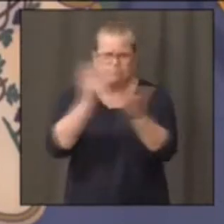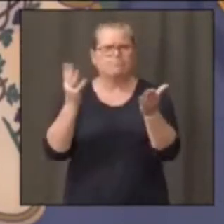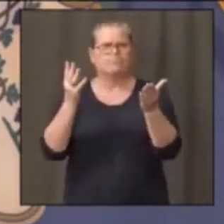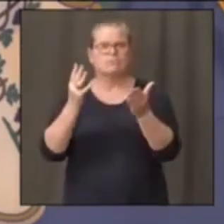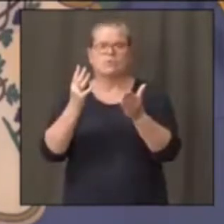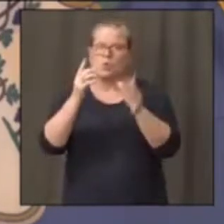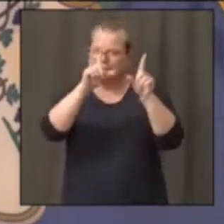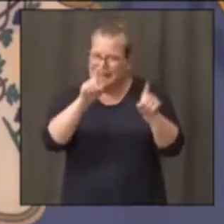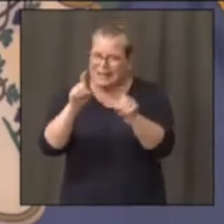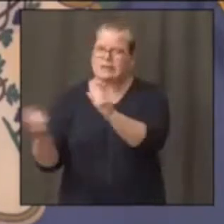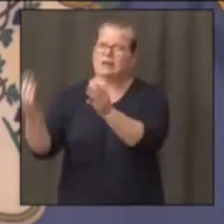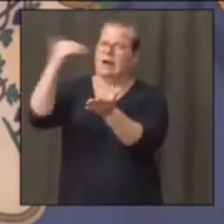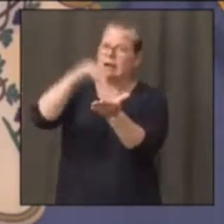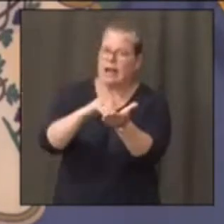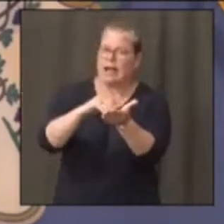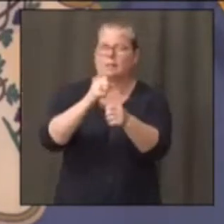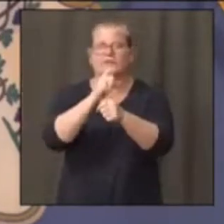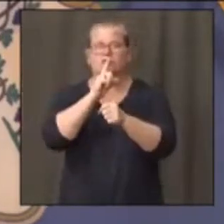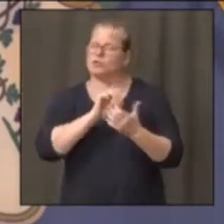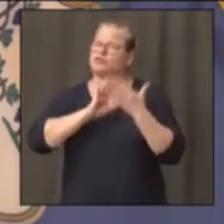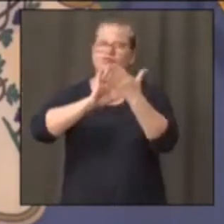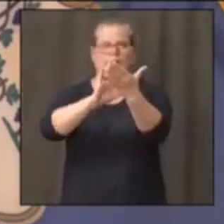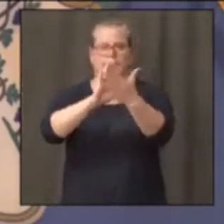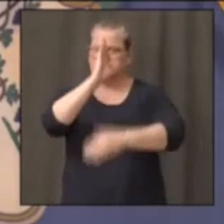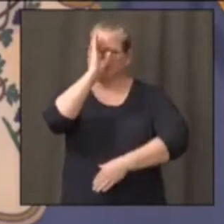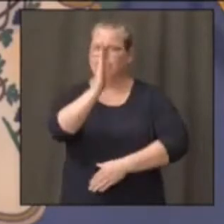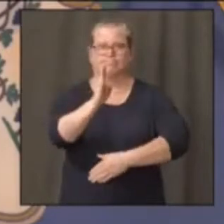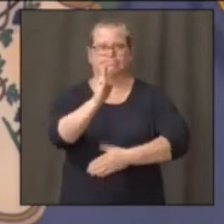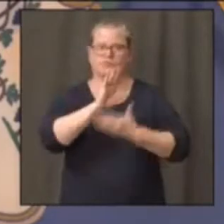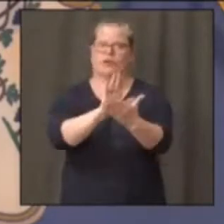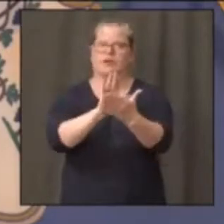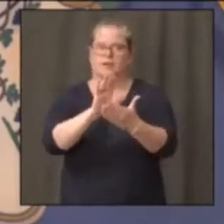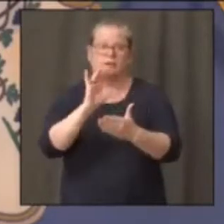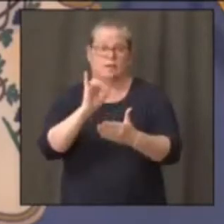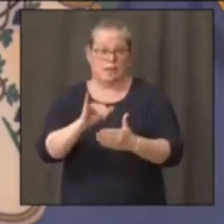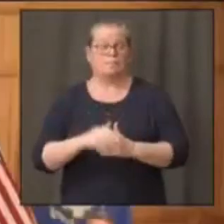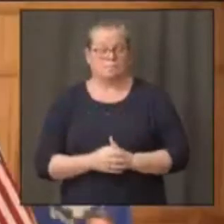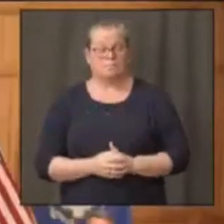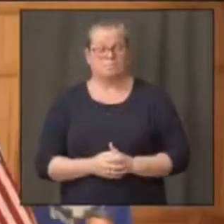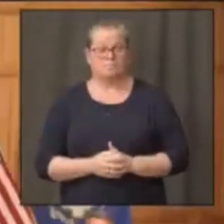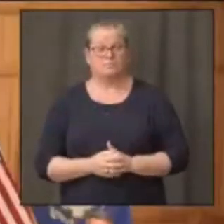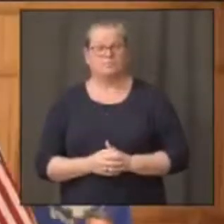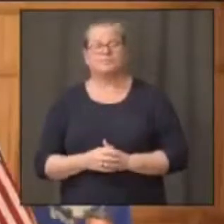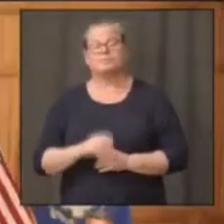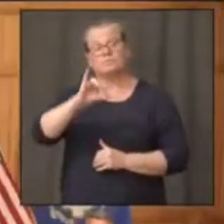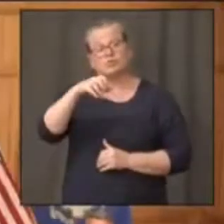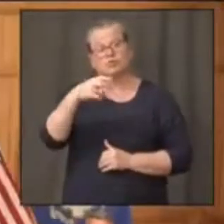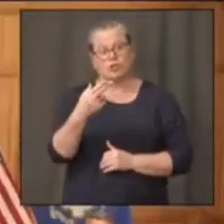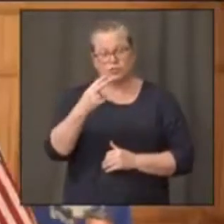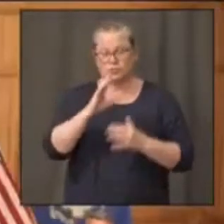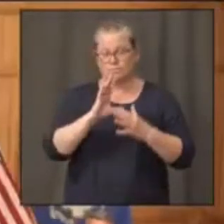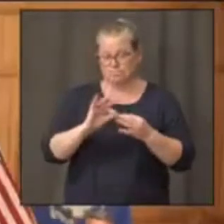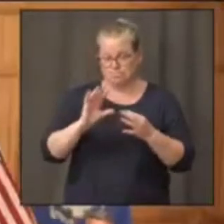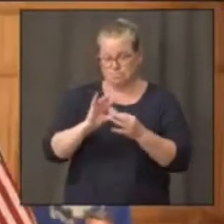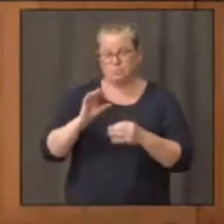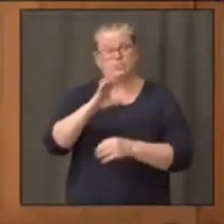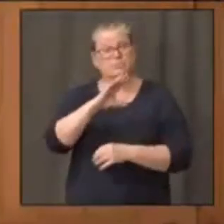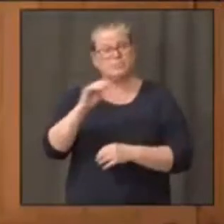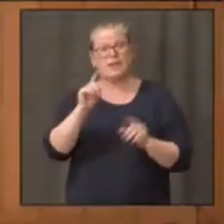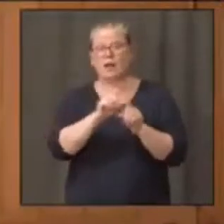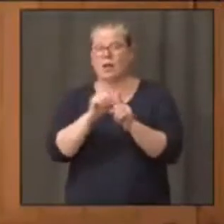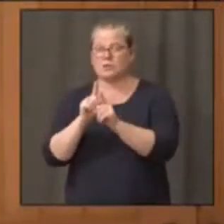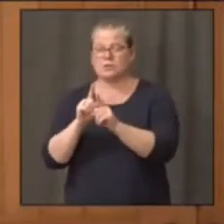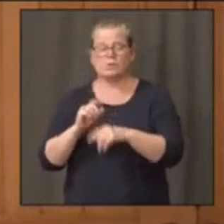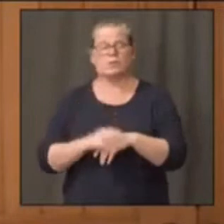test and addressing it forthright with people. Josh? Yeah, and just to put it in context, as I